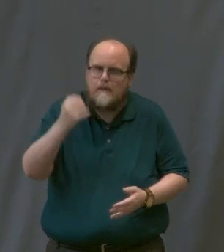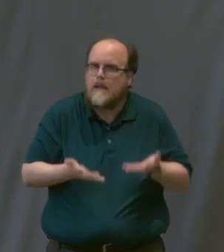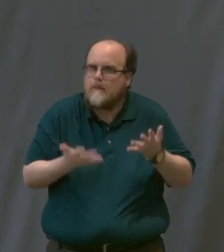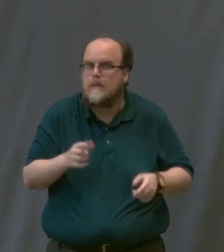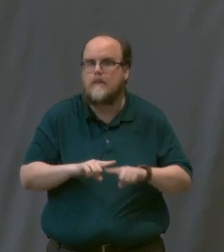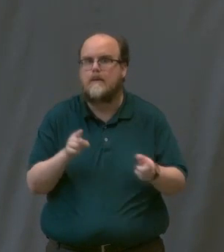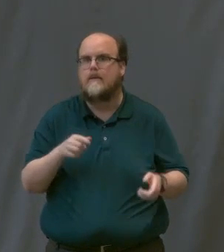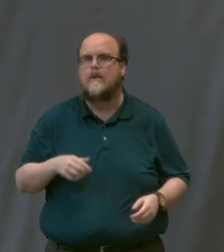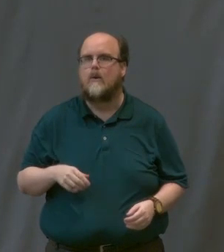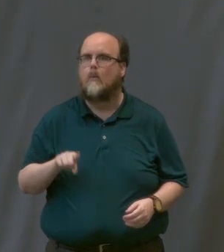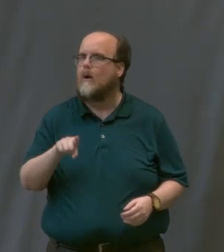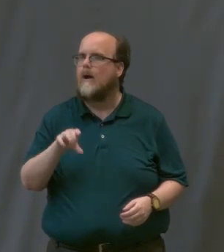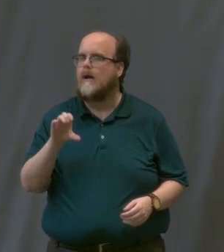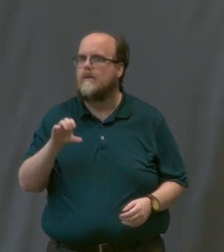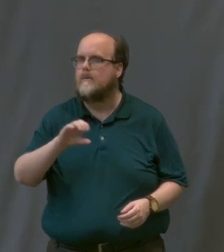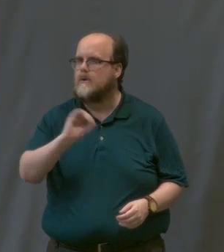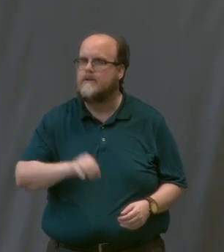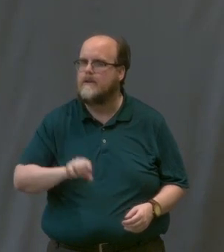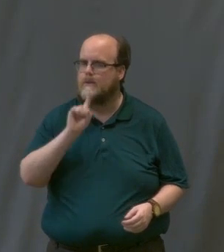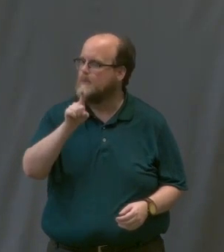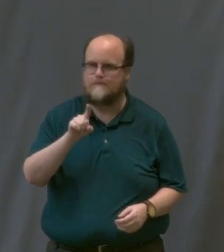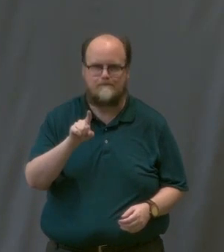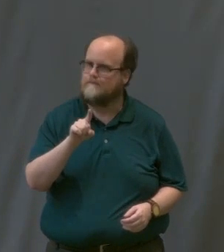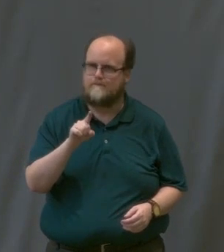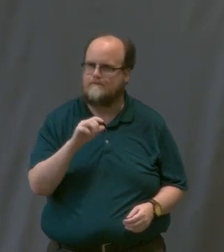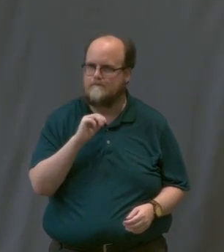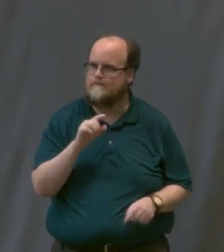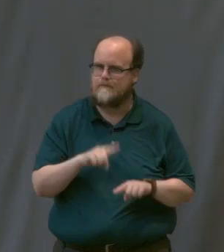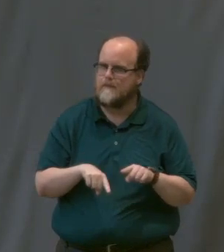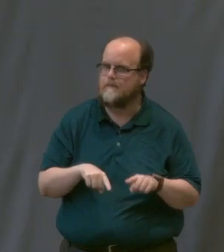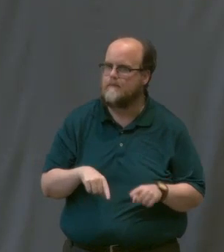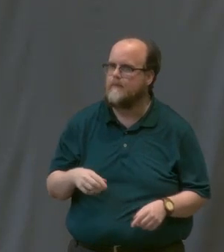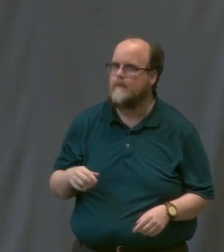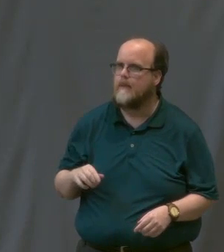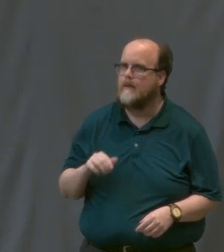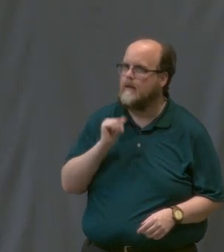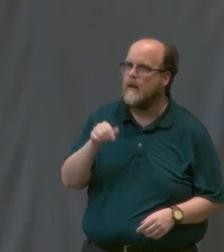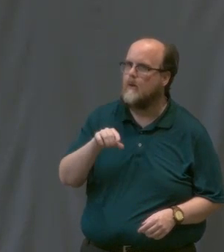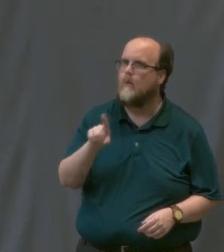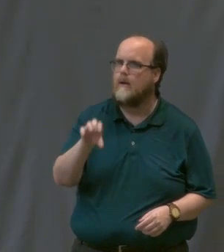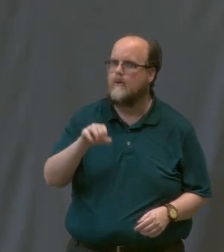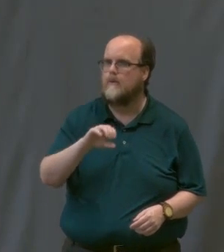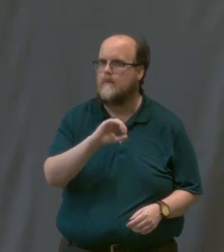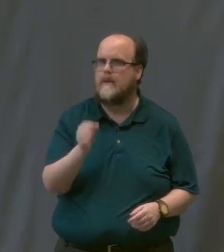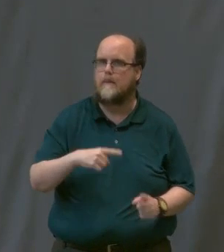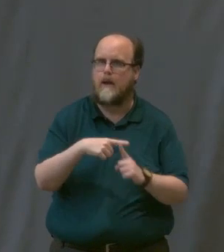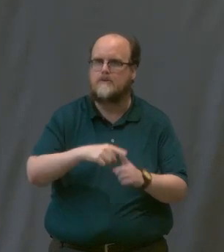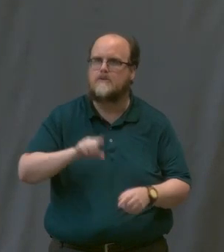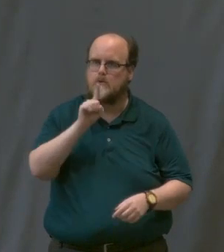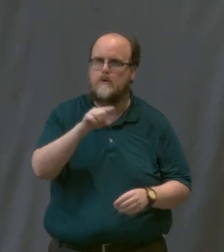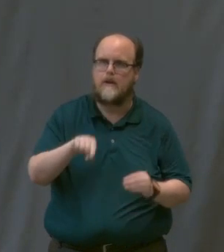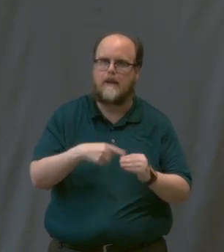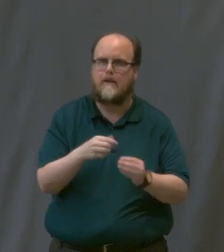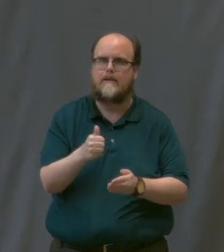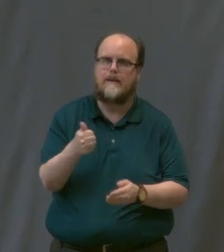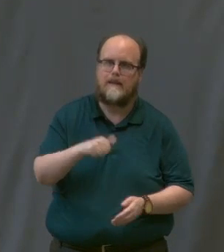as far as being 100% positively certain, I'm not sure we can be 100% positively certain about